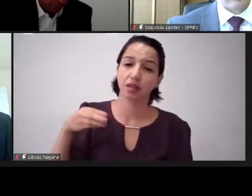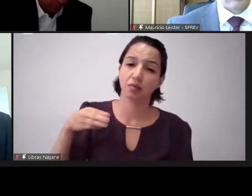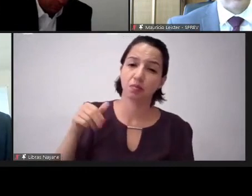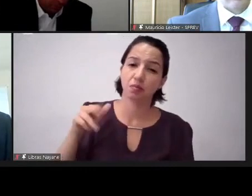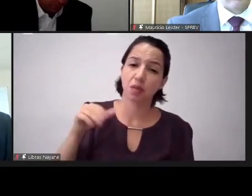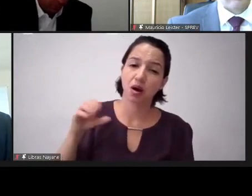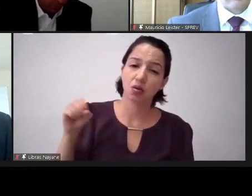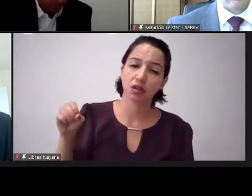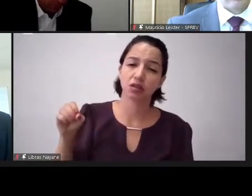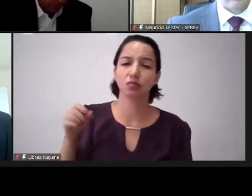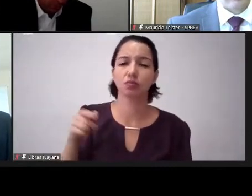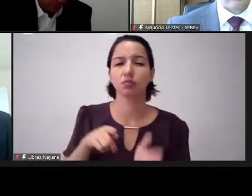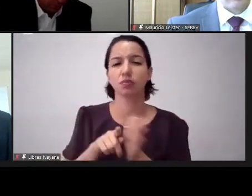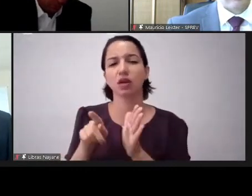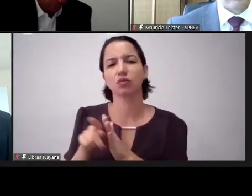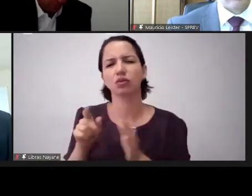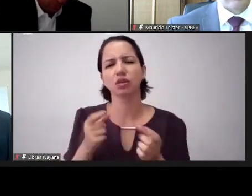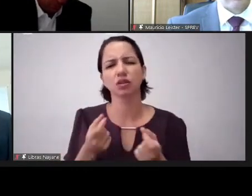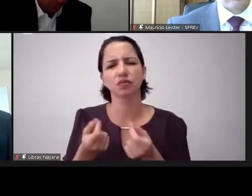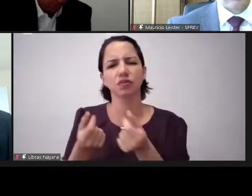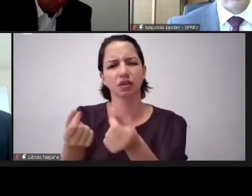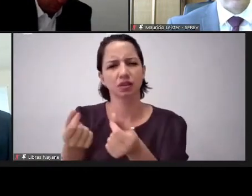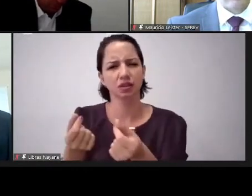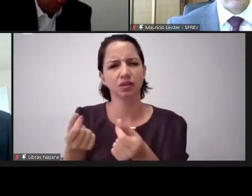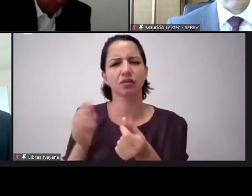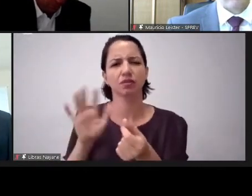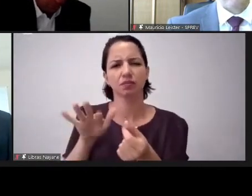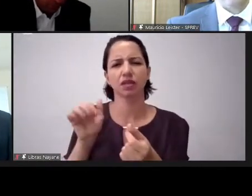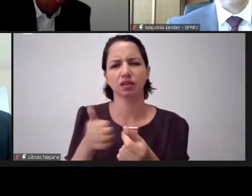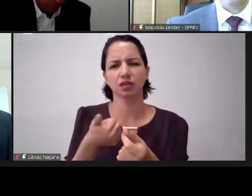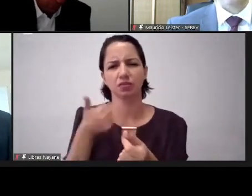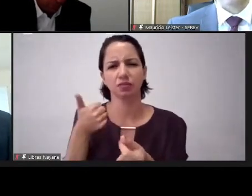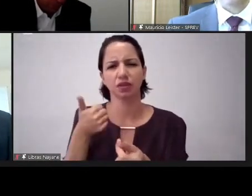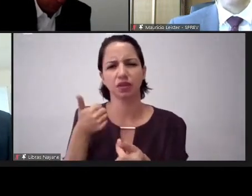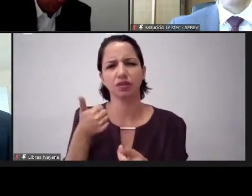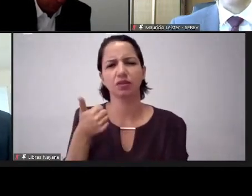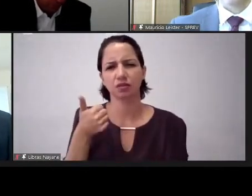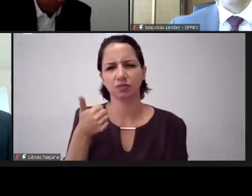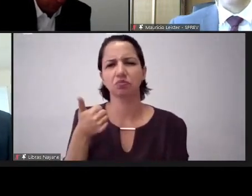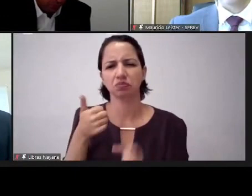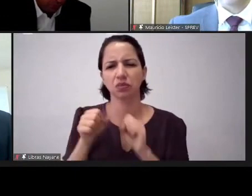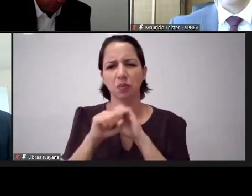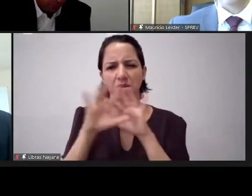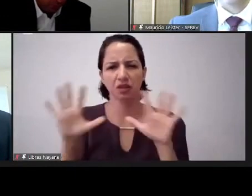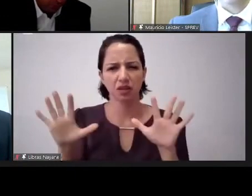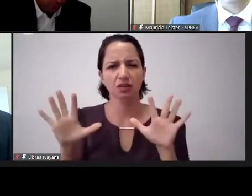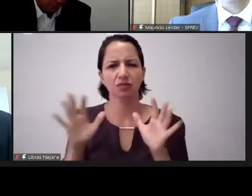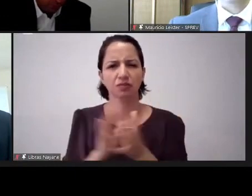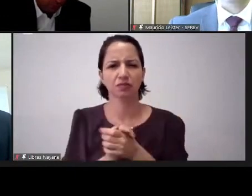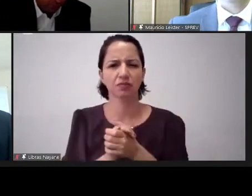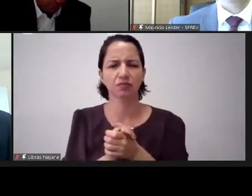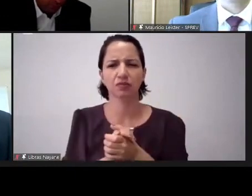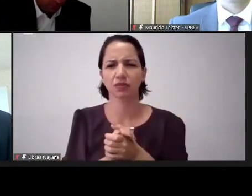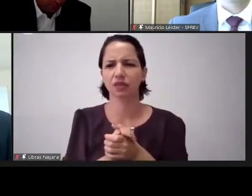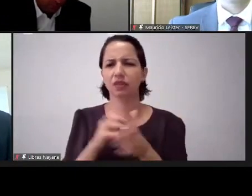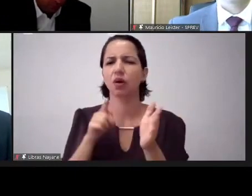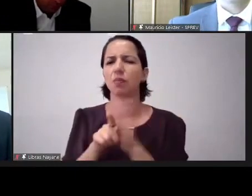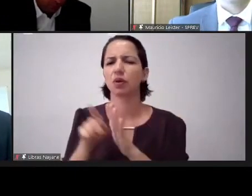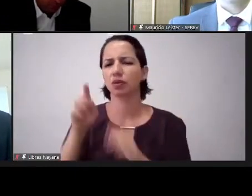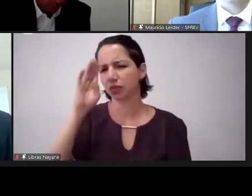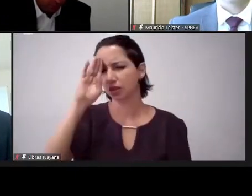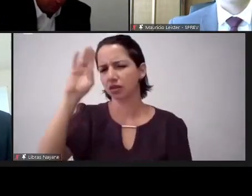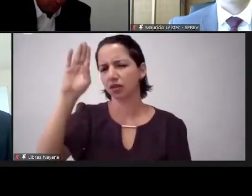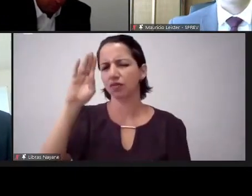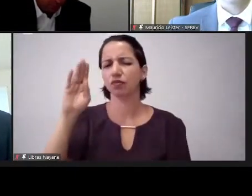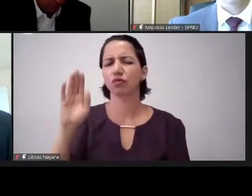of priorities for the future years, but the presentation was very clear. So the main